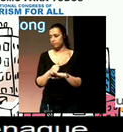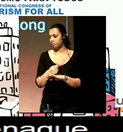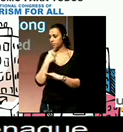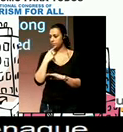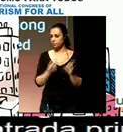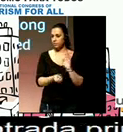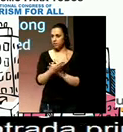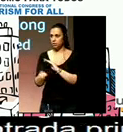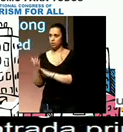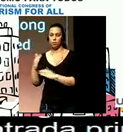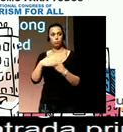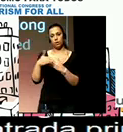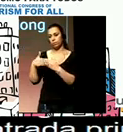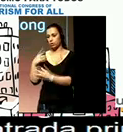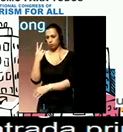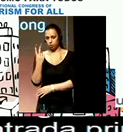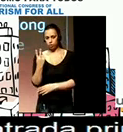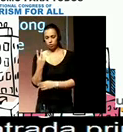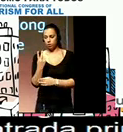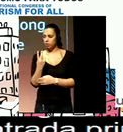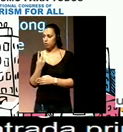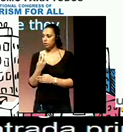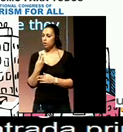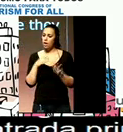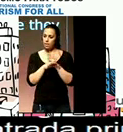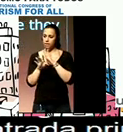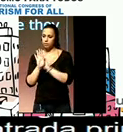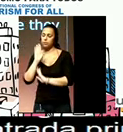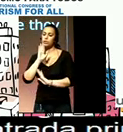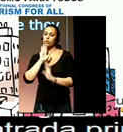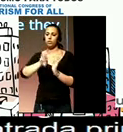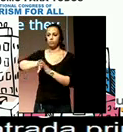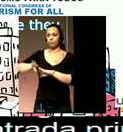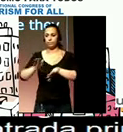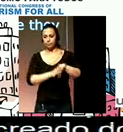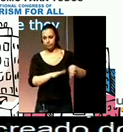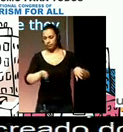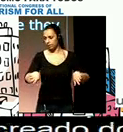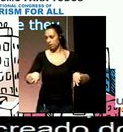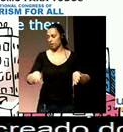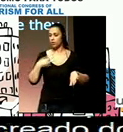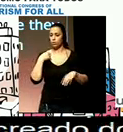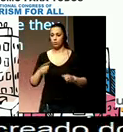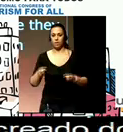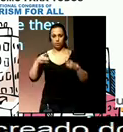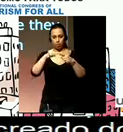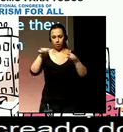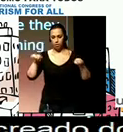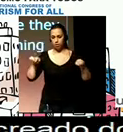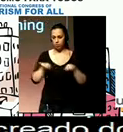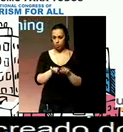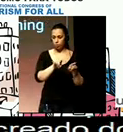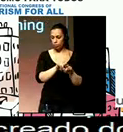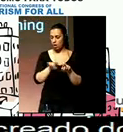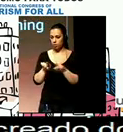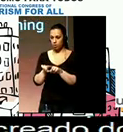on either side, retaining the symmetry of the building, and they lead you to a lift inside and take you straight to